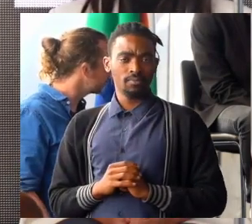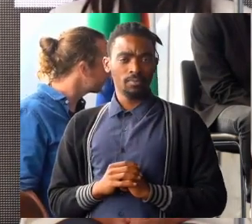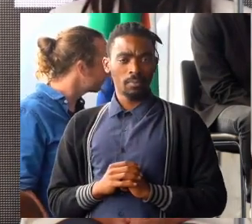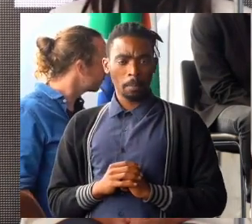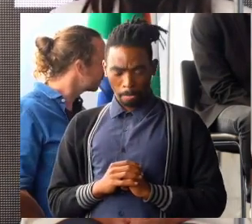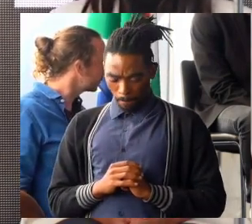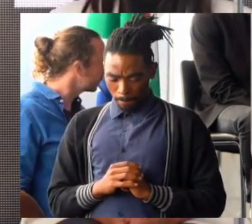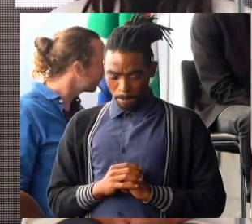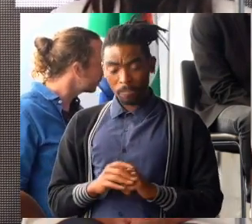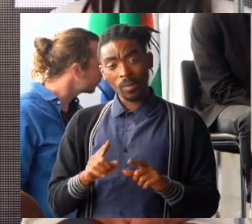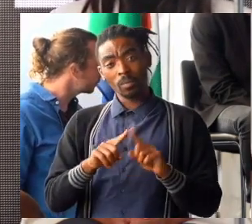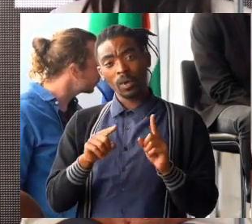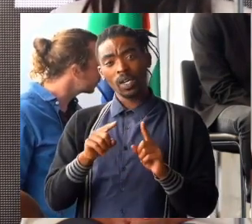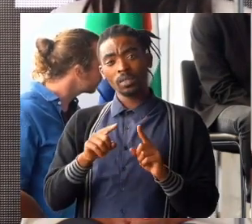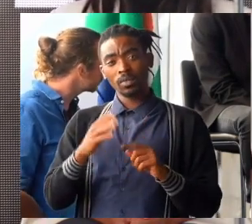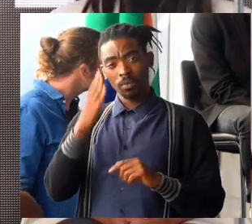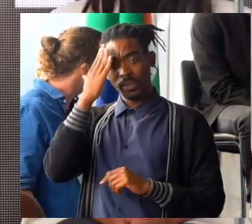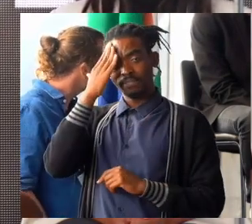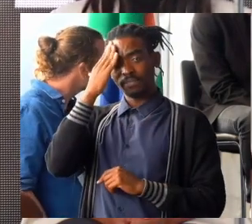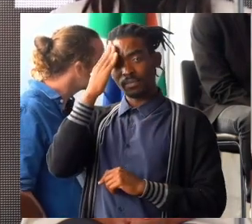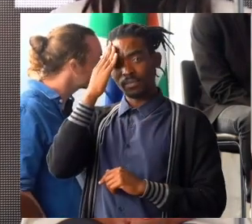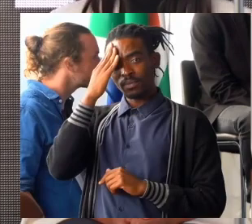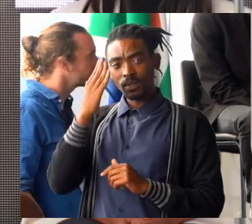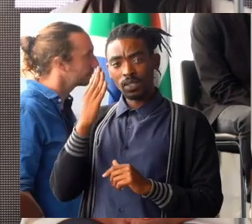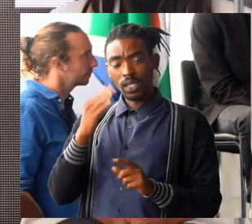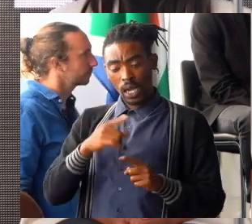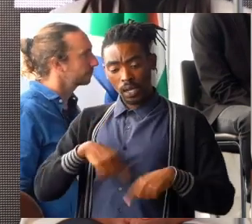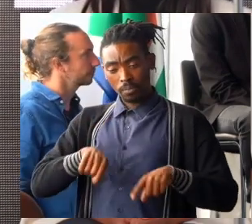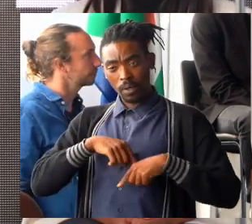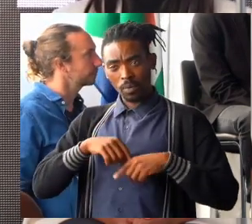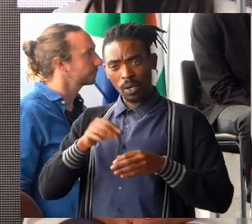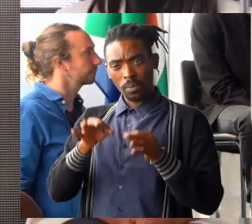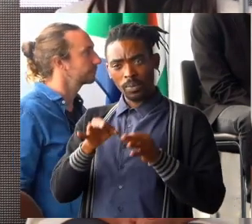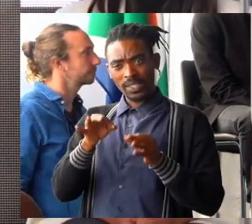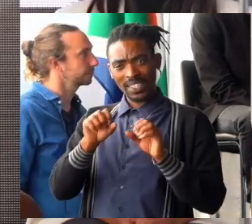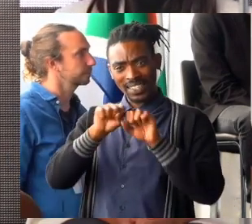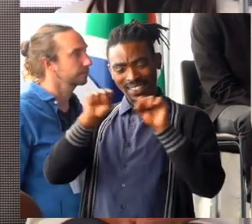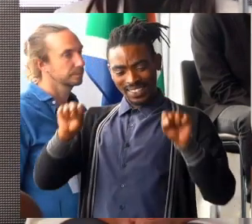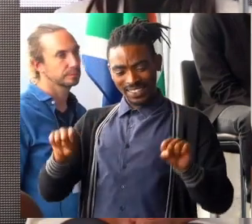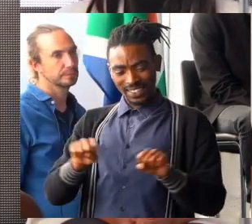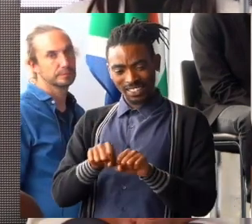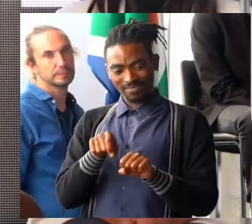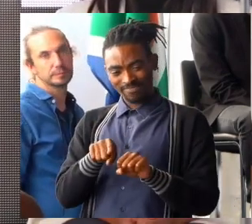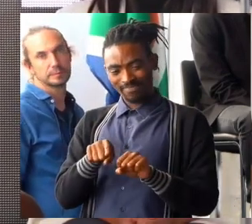But we have to recognize that our political system is broken.